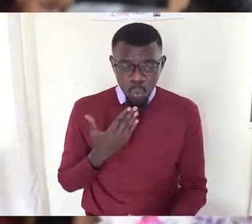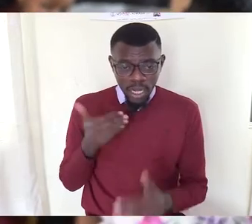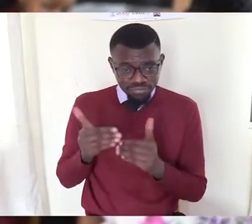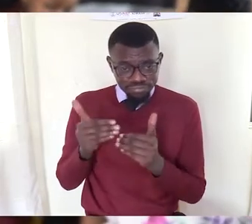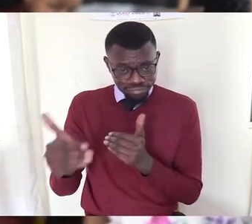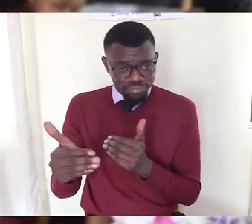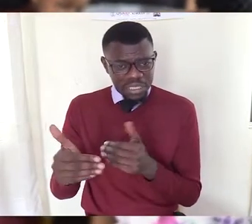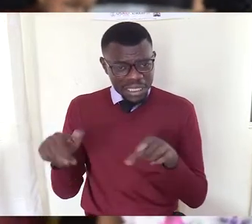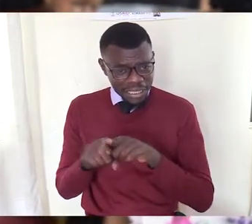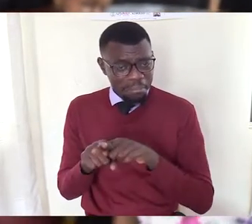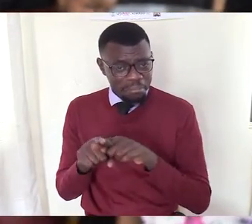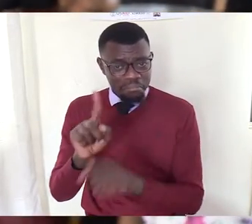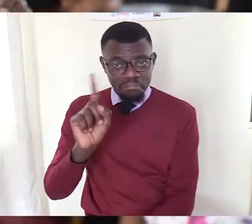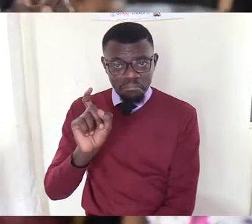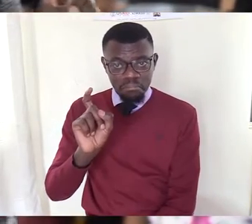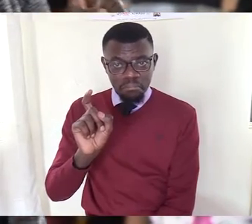next generation?